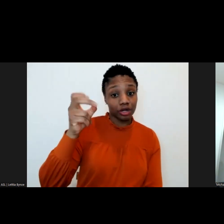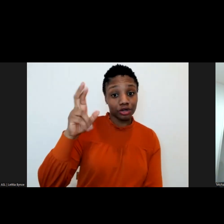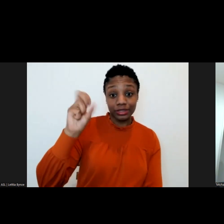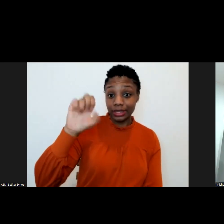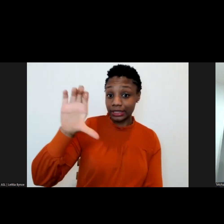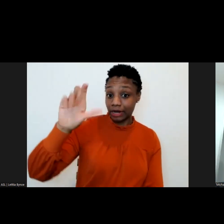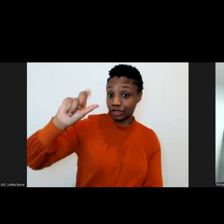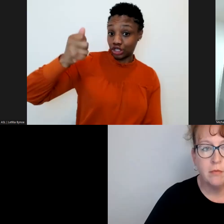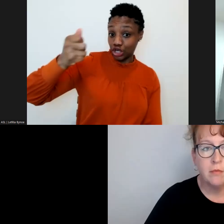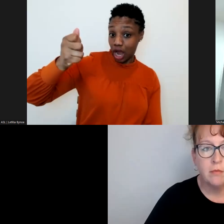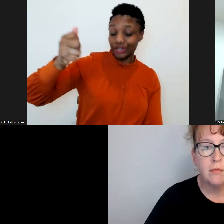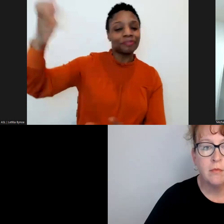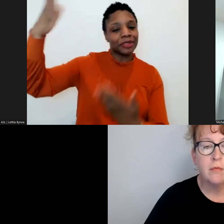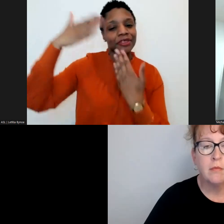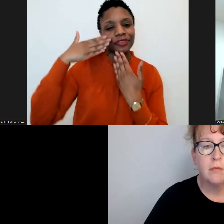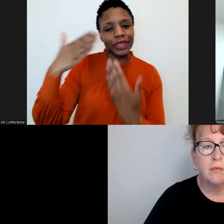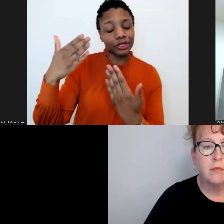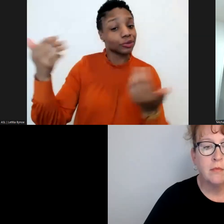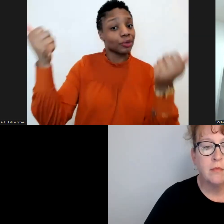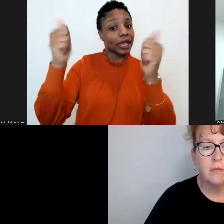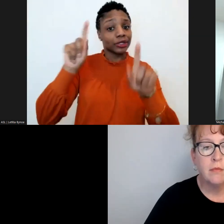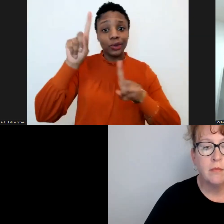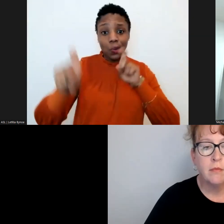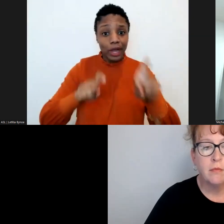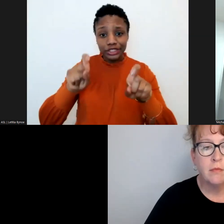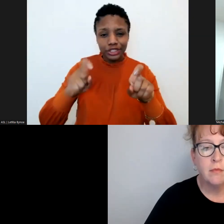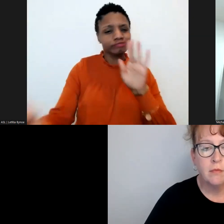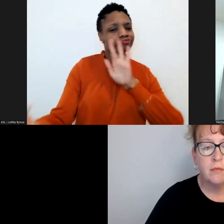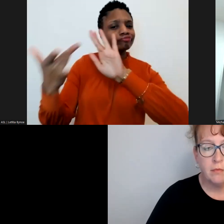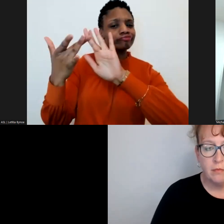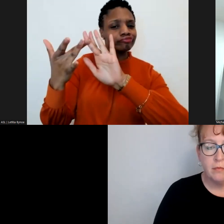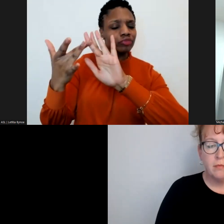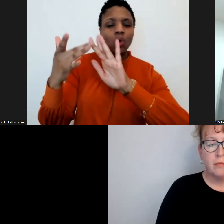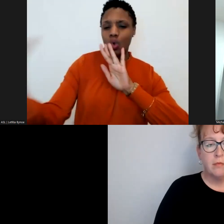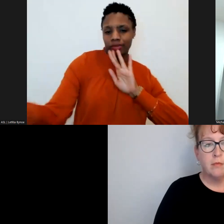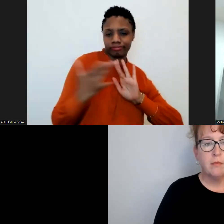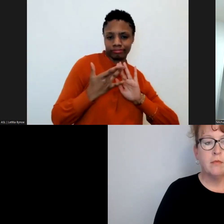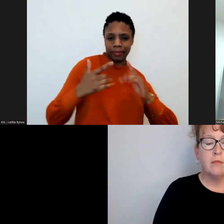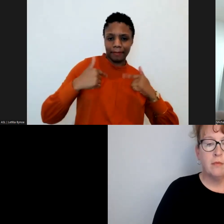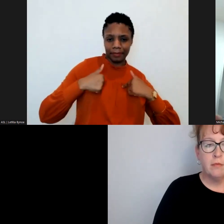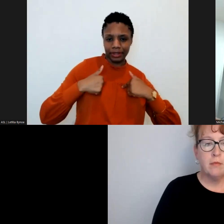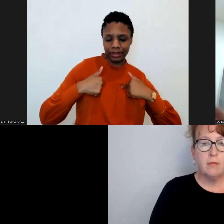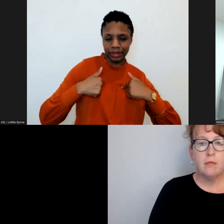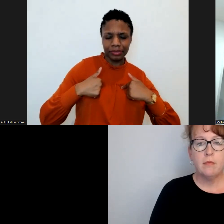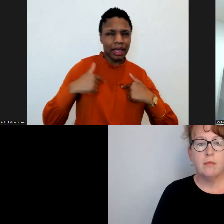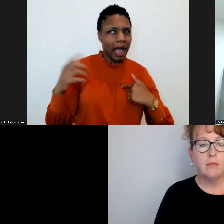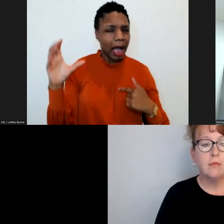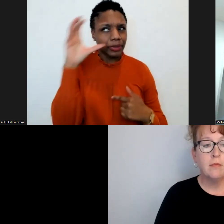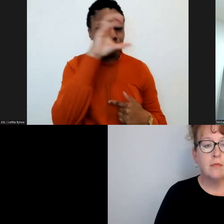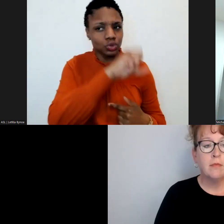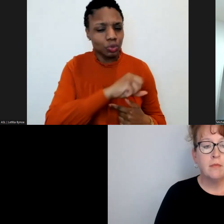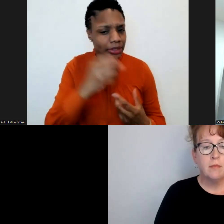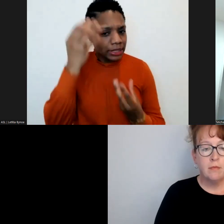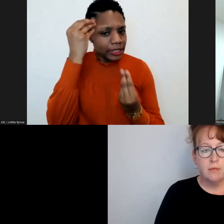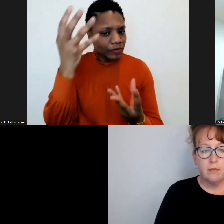can reach out to him or to me. And I'm sure. And then I'm assuming there's a way to disseminate the information that